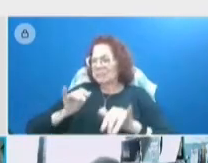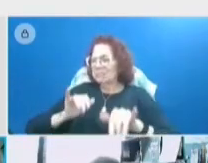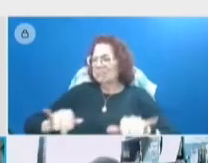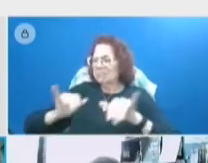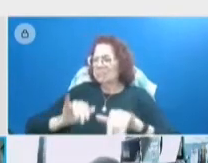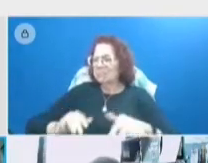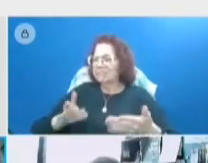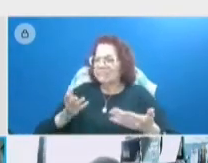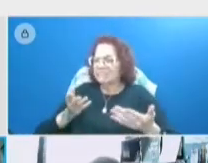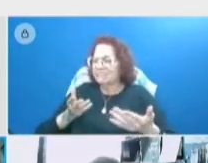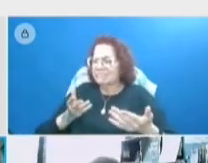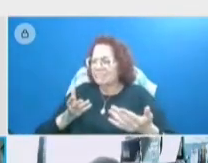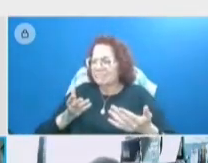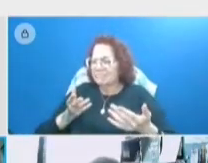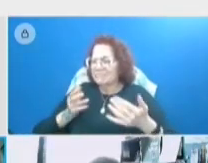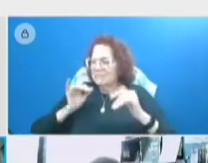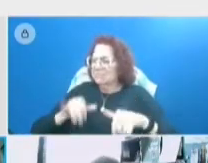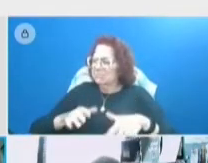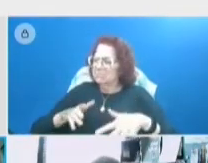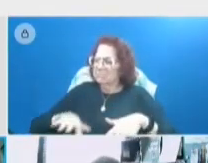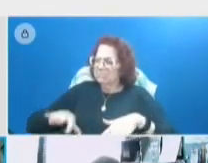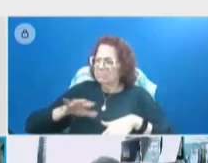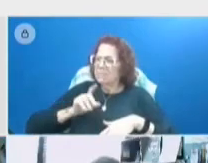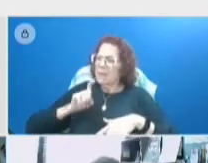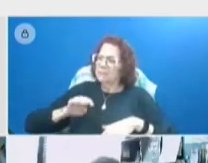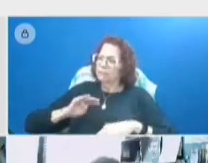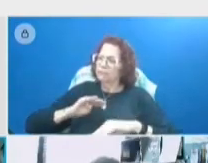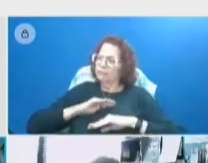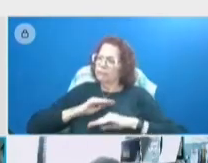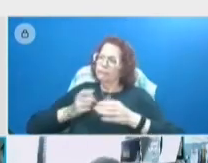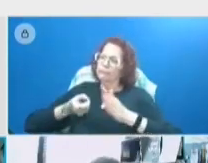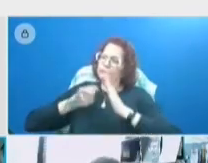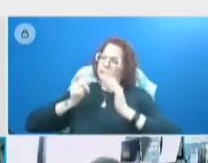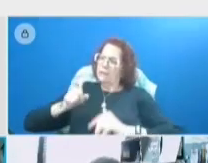your having the qualification in order to receive it.